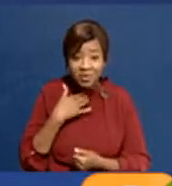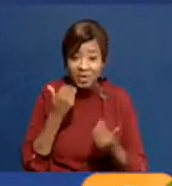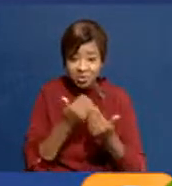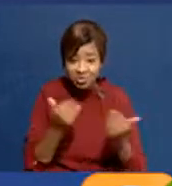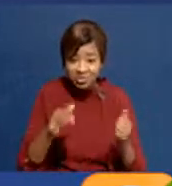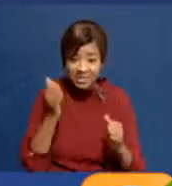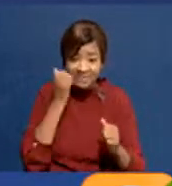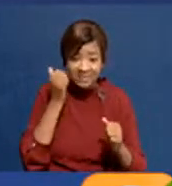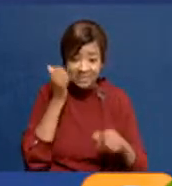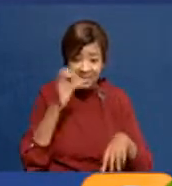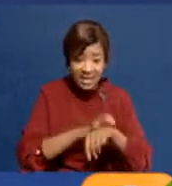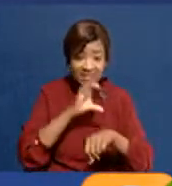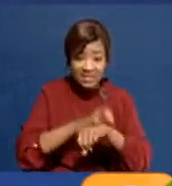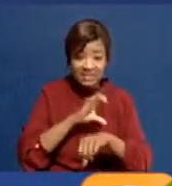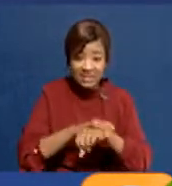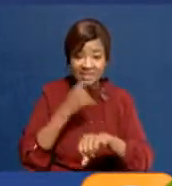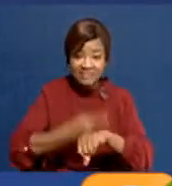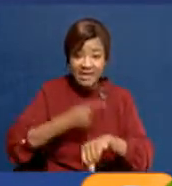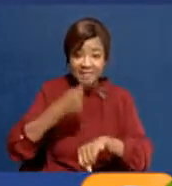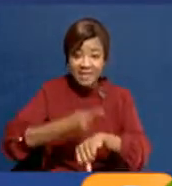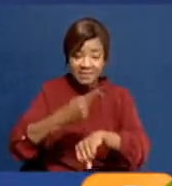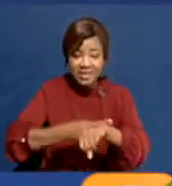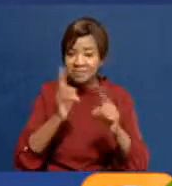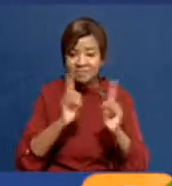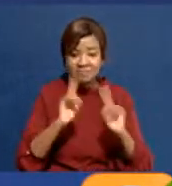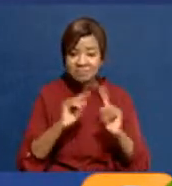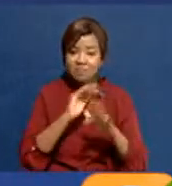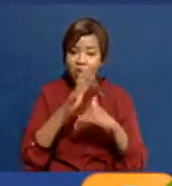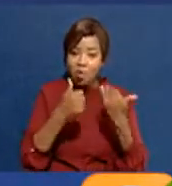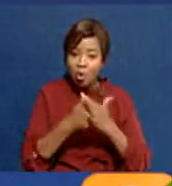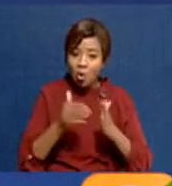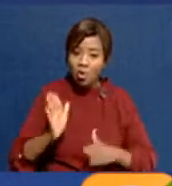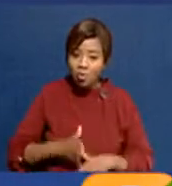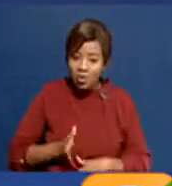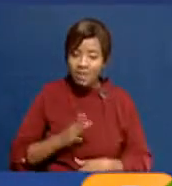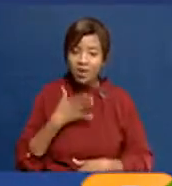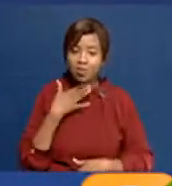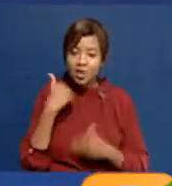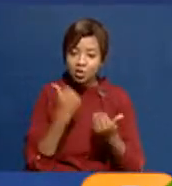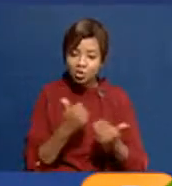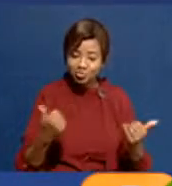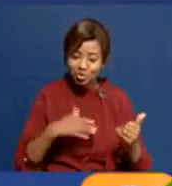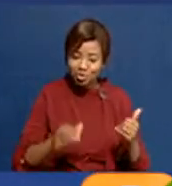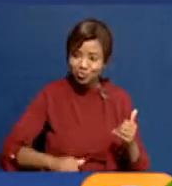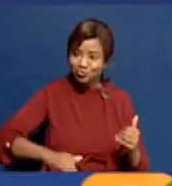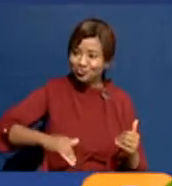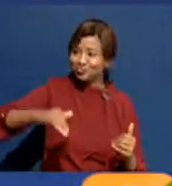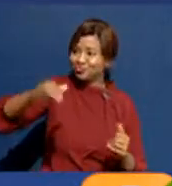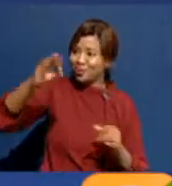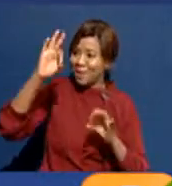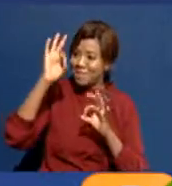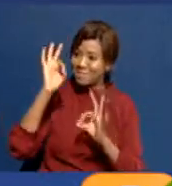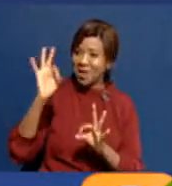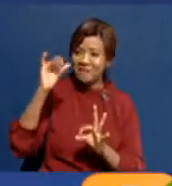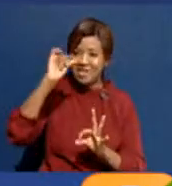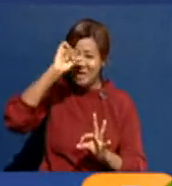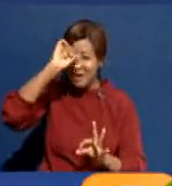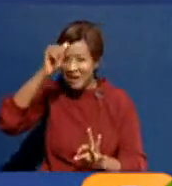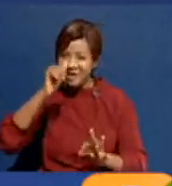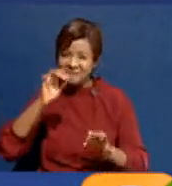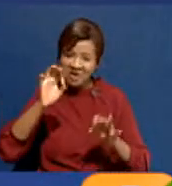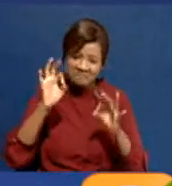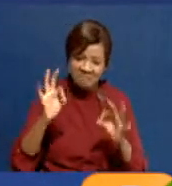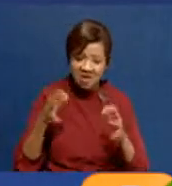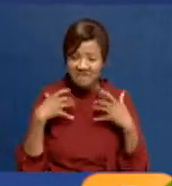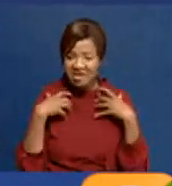sick. Every woman wants their child to grow, to be bright and everything, to be a perfect as it were. So if you see